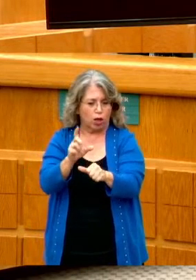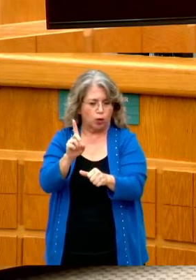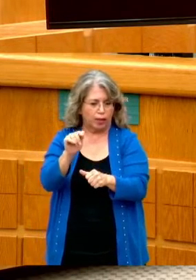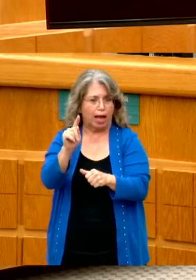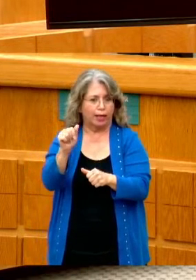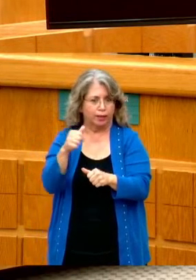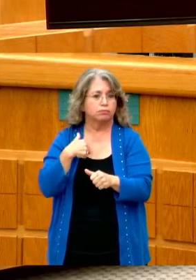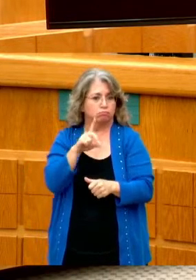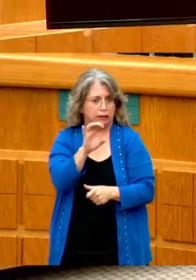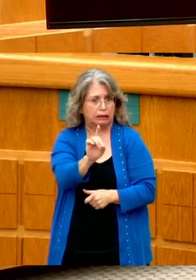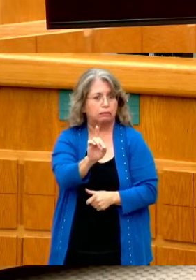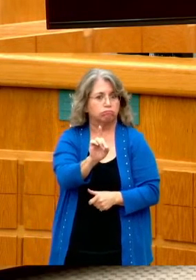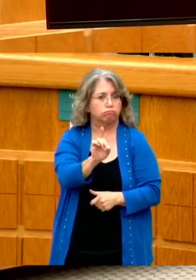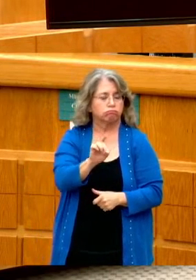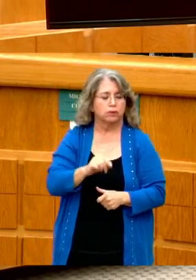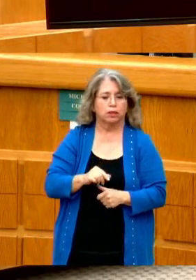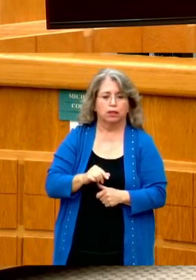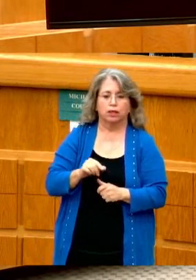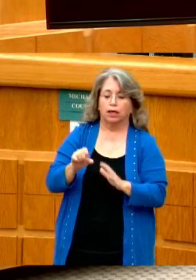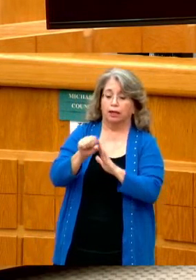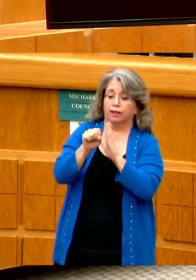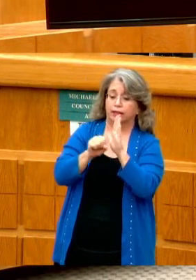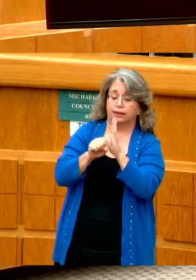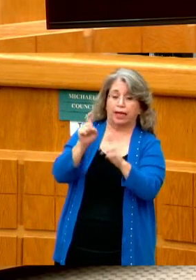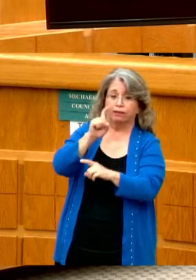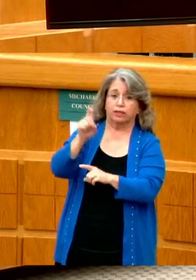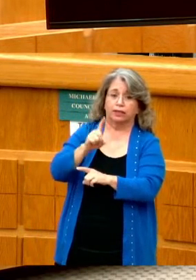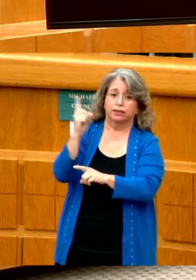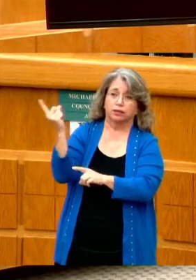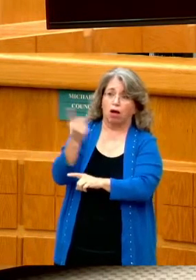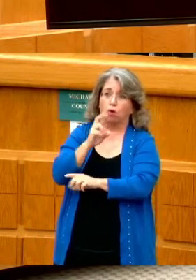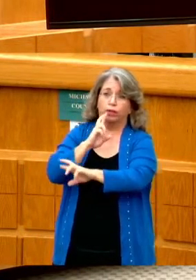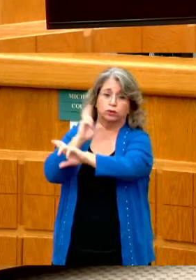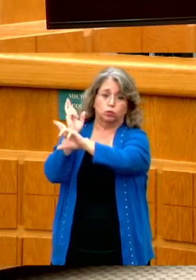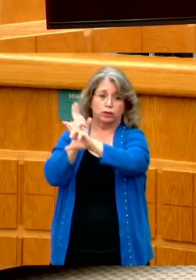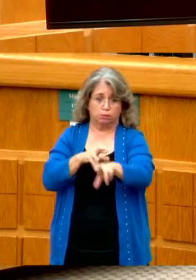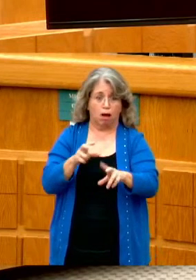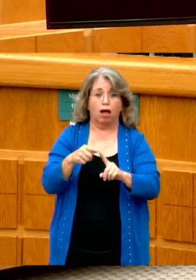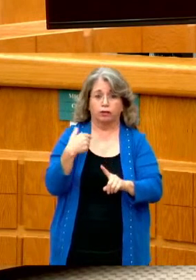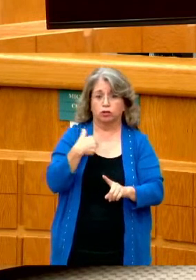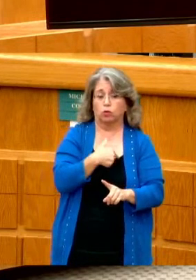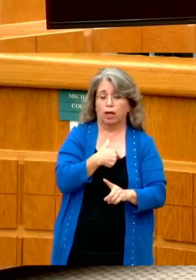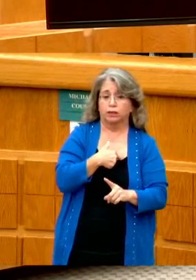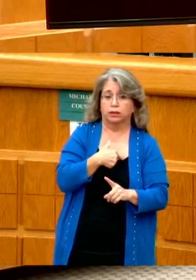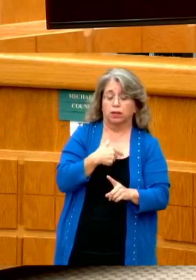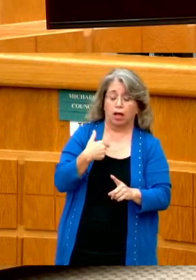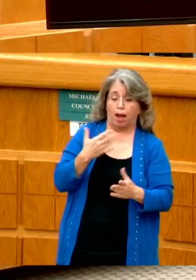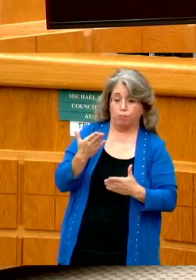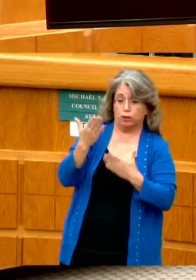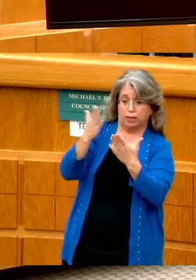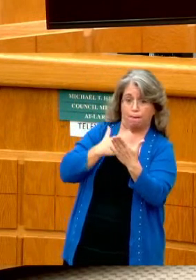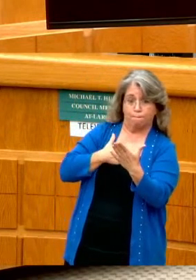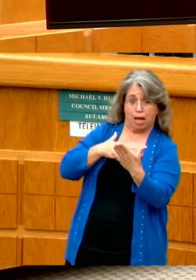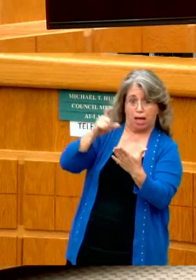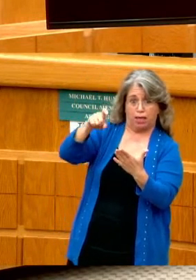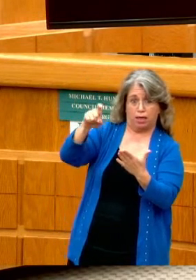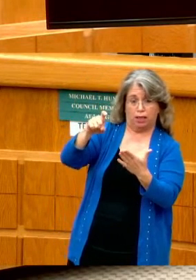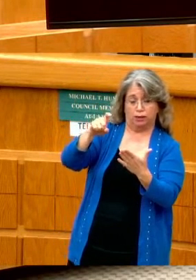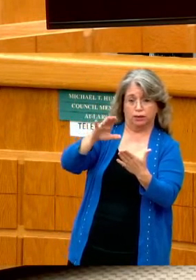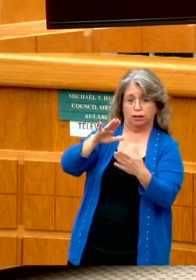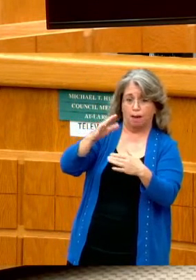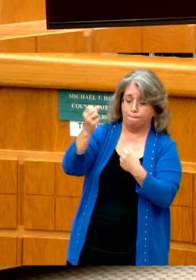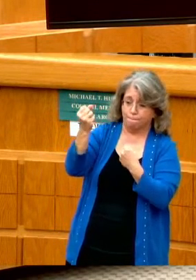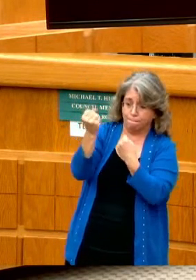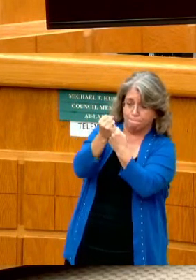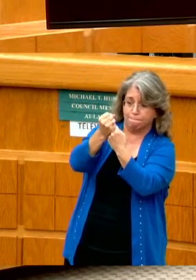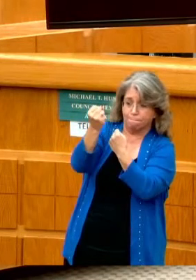always responded to us, and we present our needs on solid data. So when I send my letter tomorrow, it's going to be based